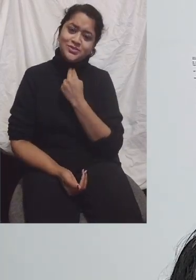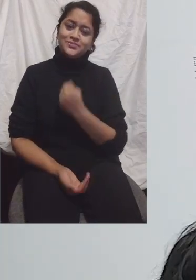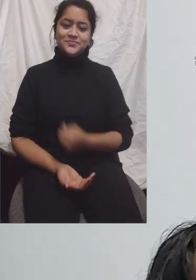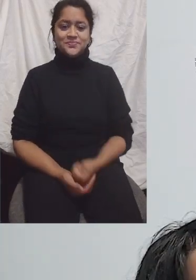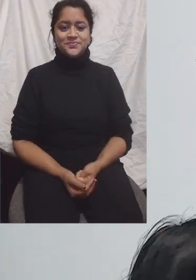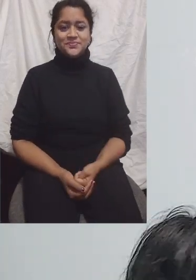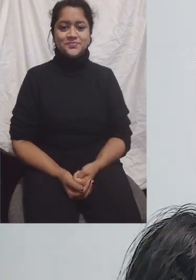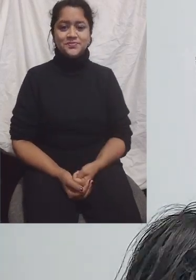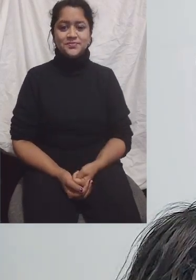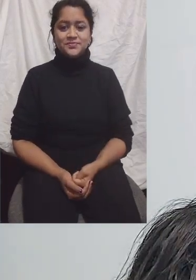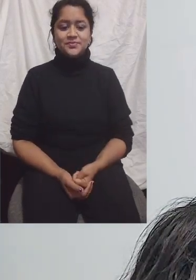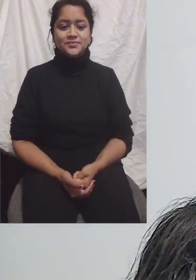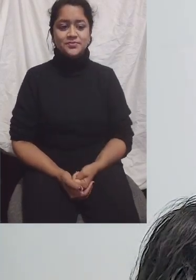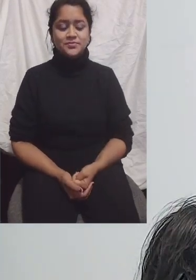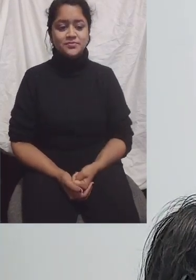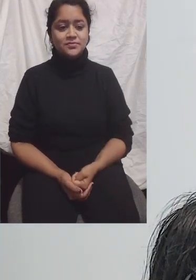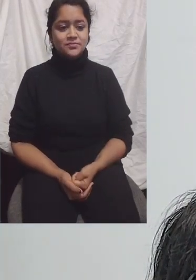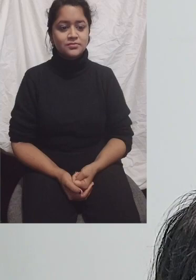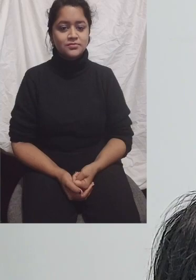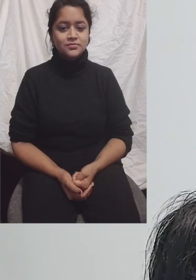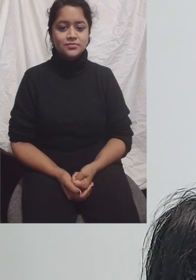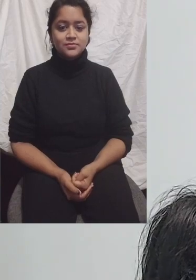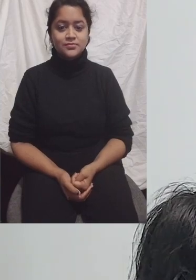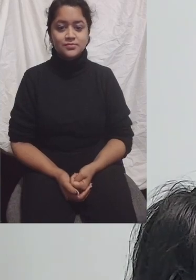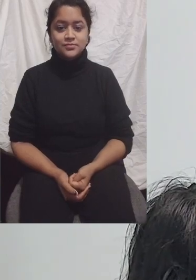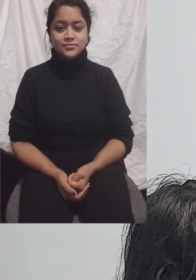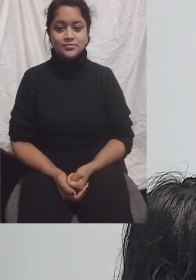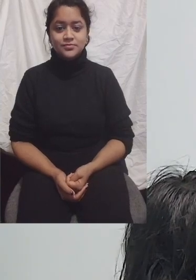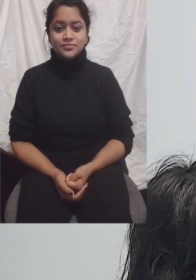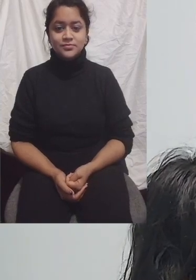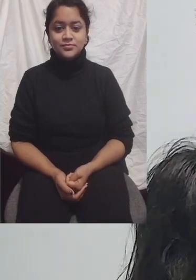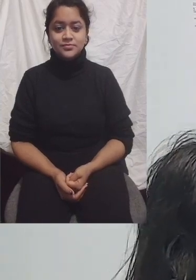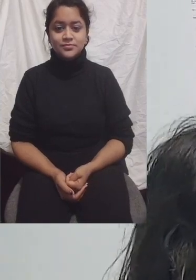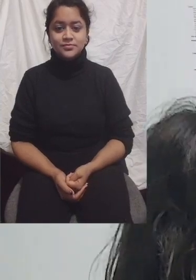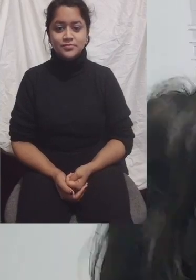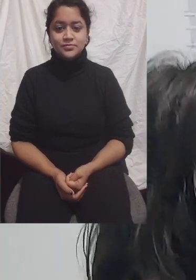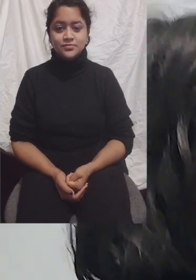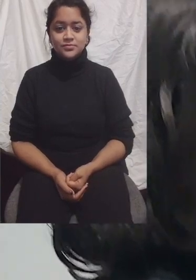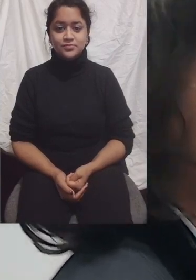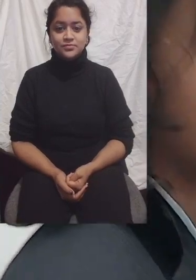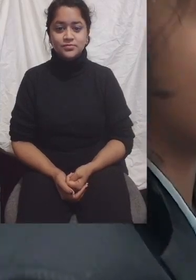for, yeah, we'll be looking for homes in a few weeks. They're very cute.